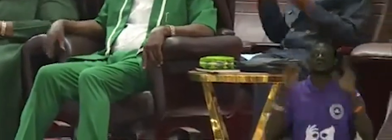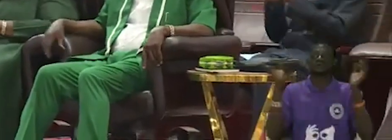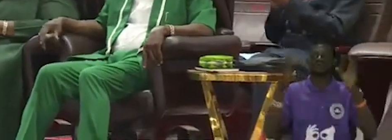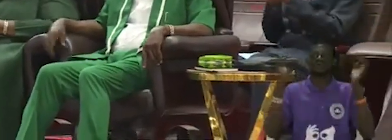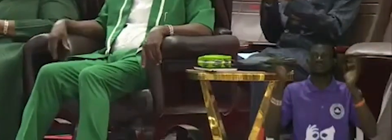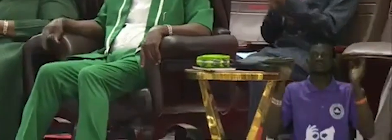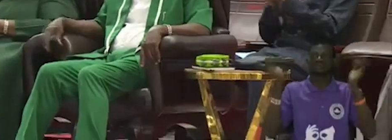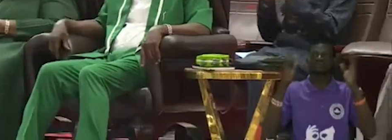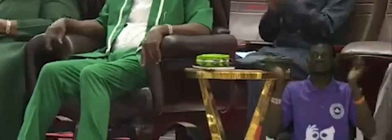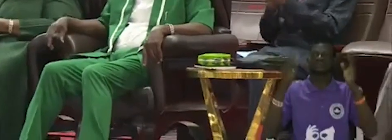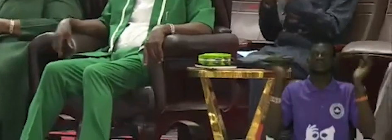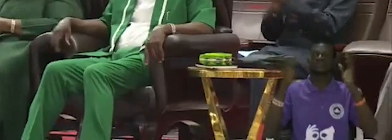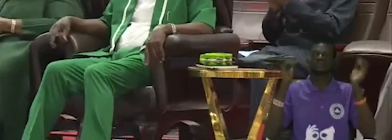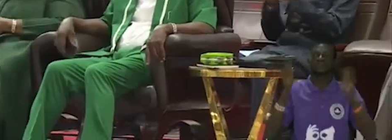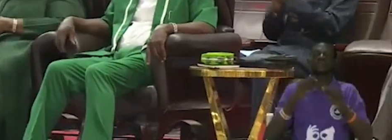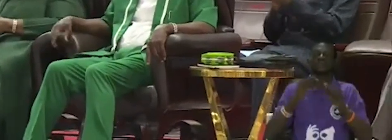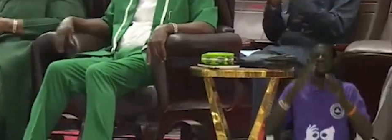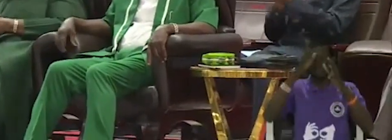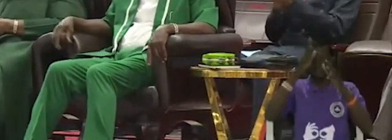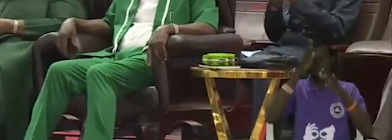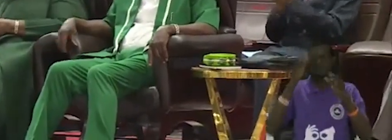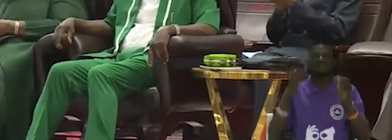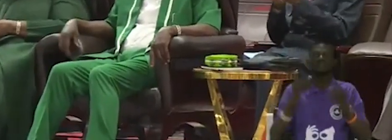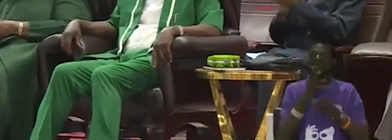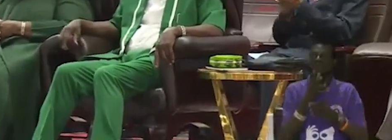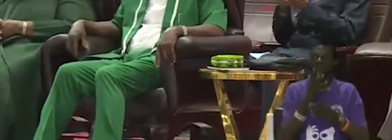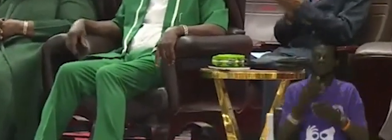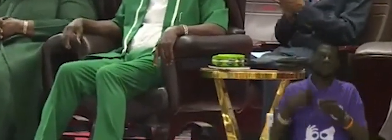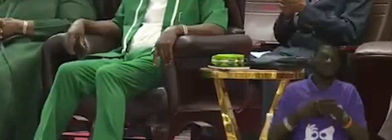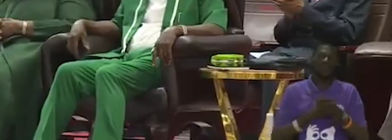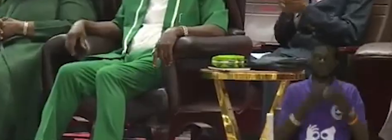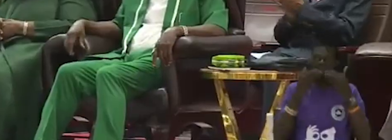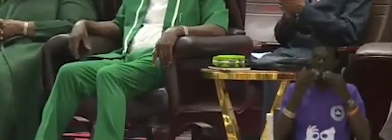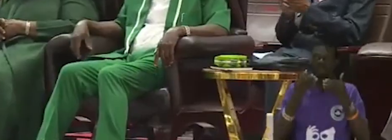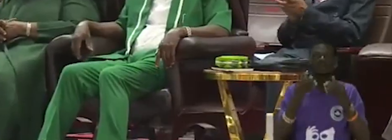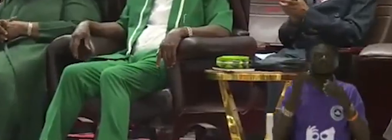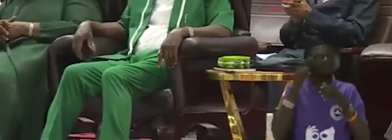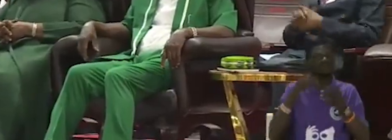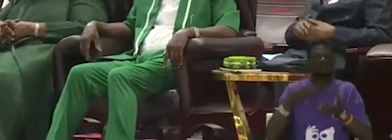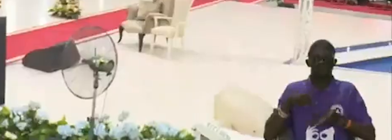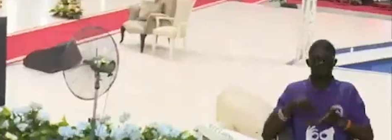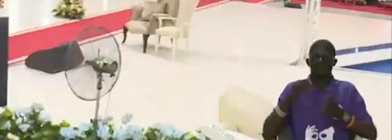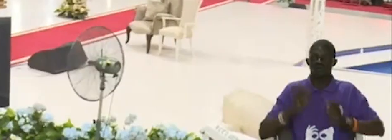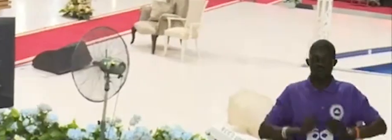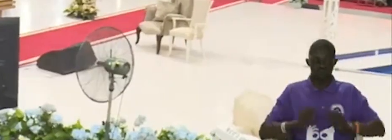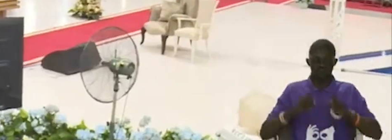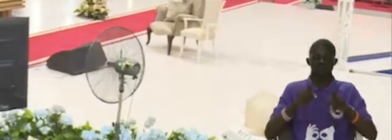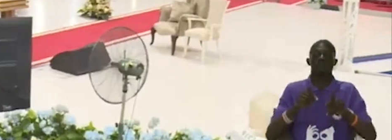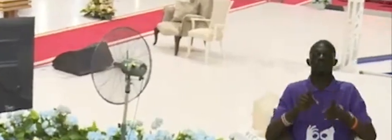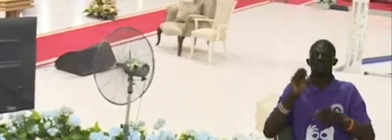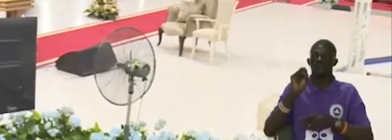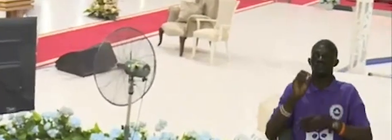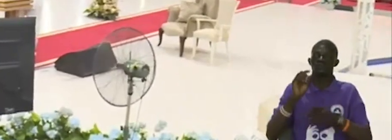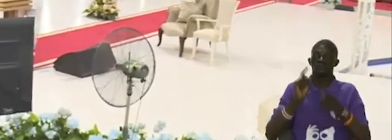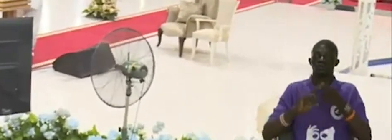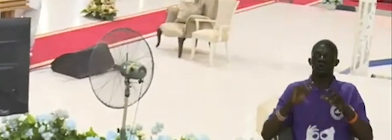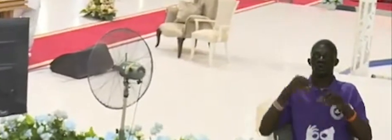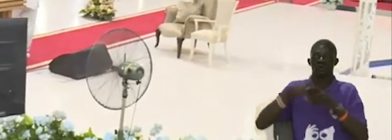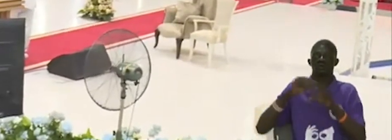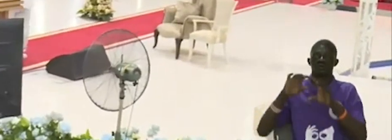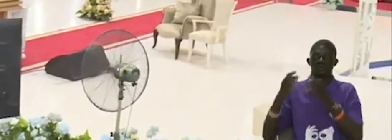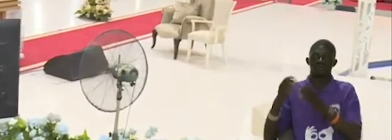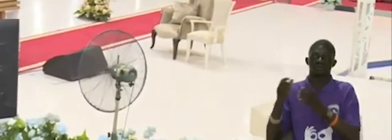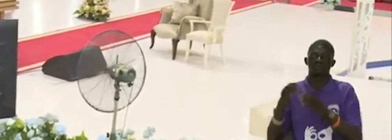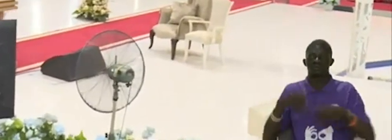successful. Daddy, mommies, we are grateful. Thank you, and thank you for this opportunity. To our intercontinental youth